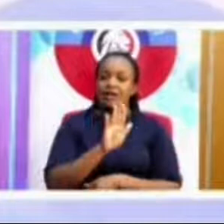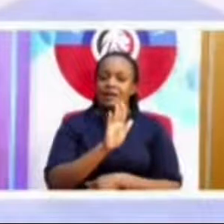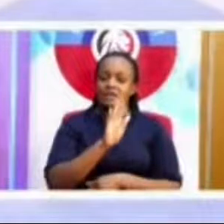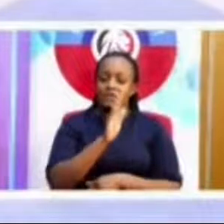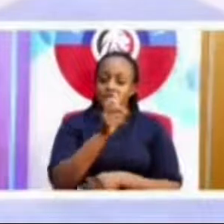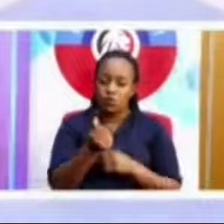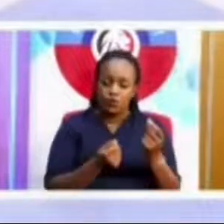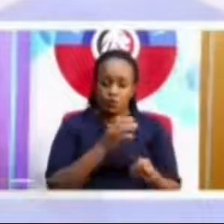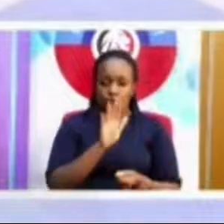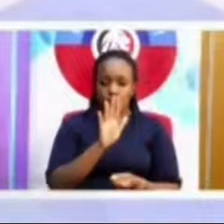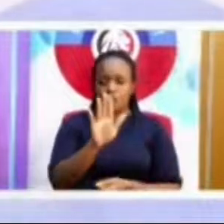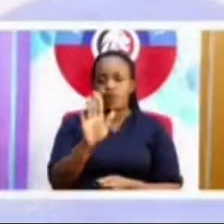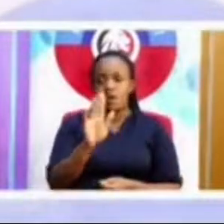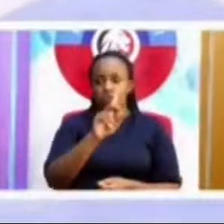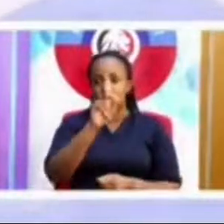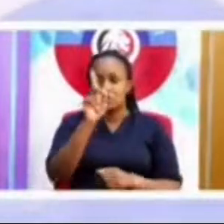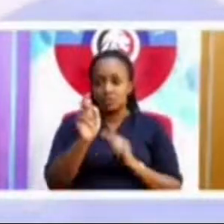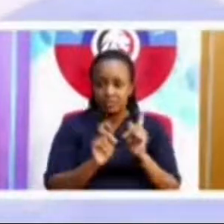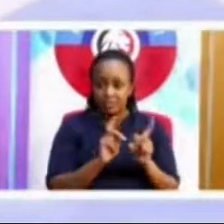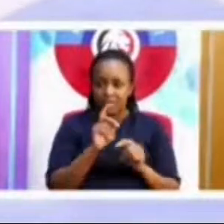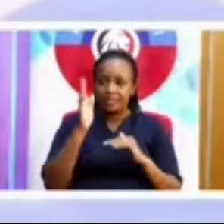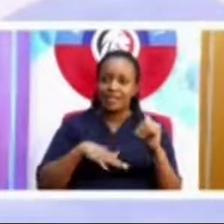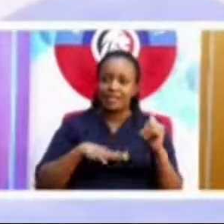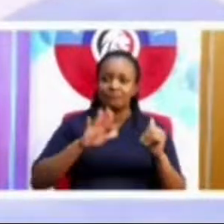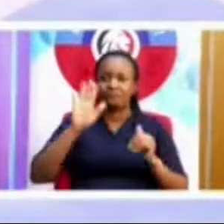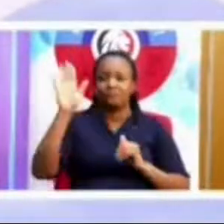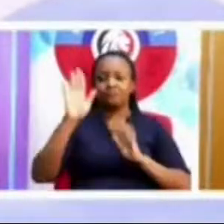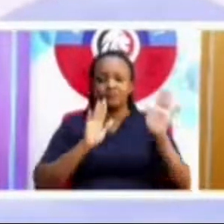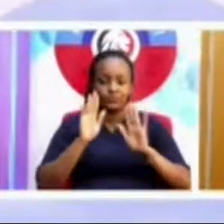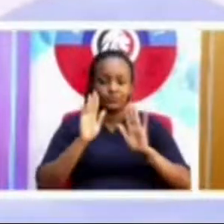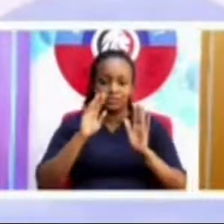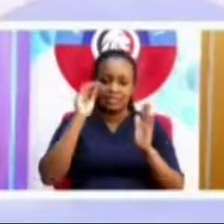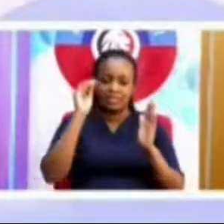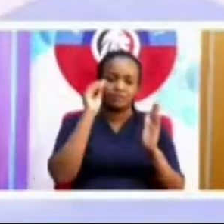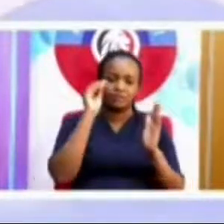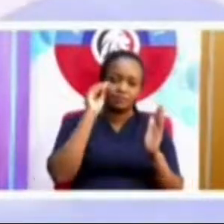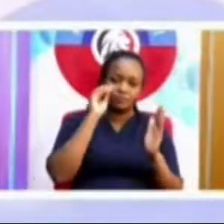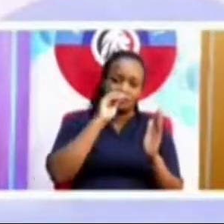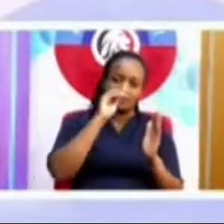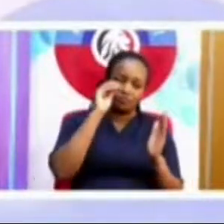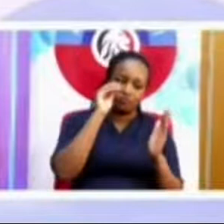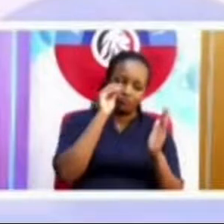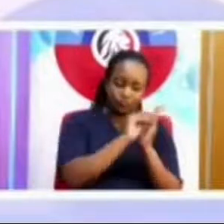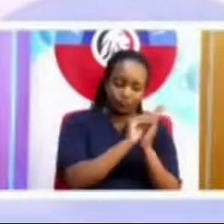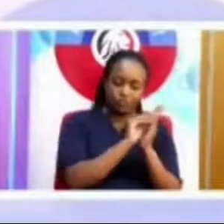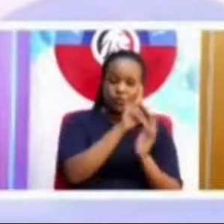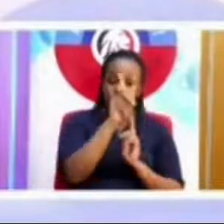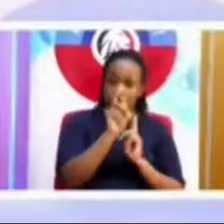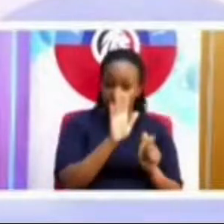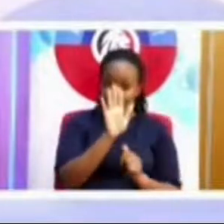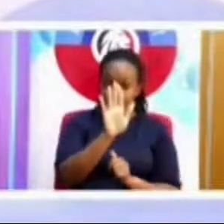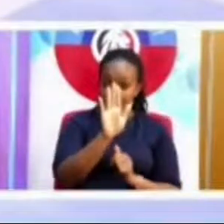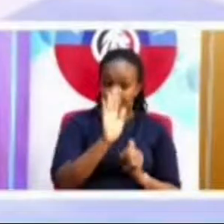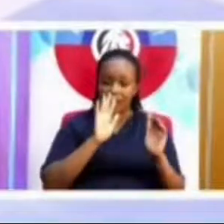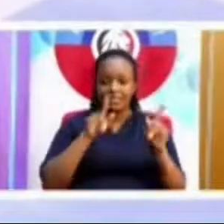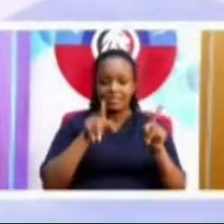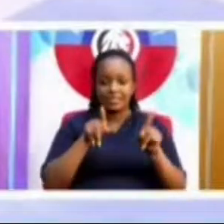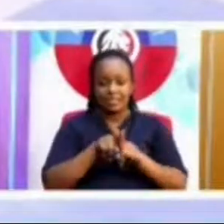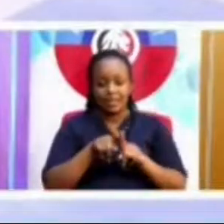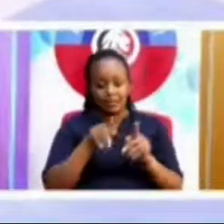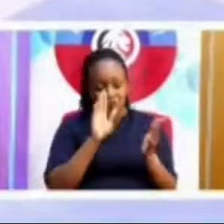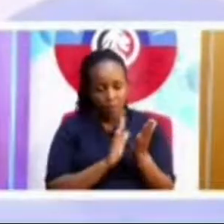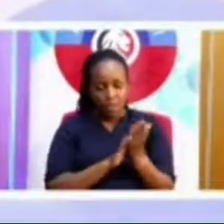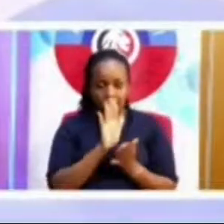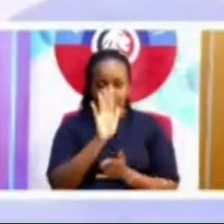than lift your hand on the Zoom platform, please just drop your comment or your question. As we did yesterday, we'll continue to make sure that